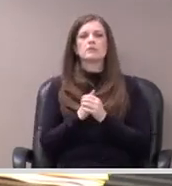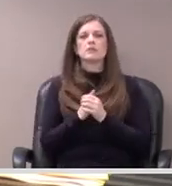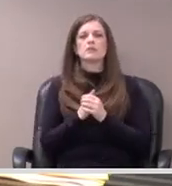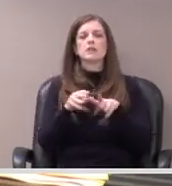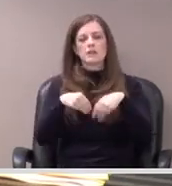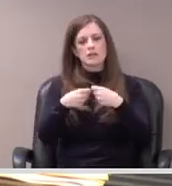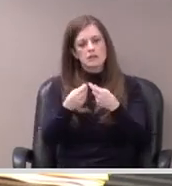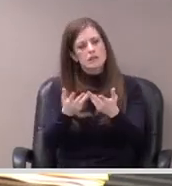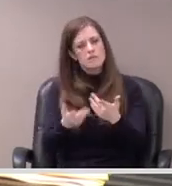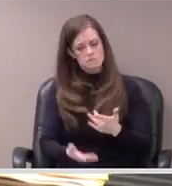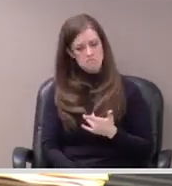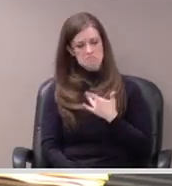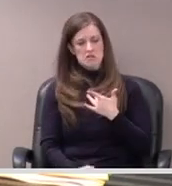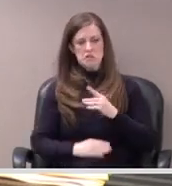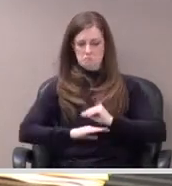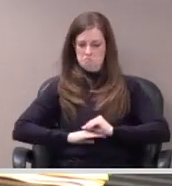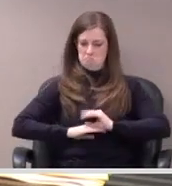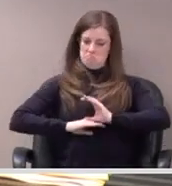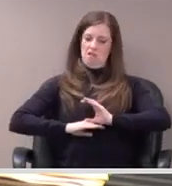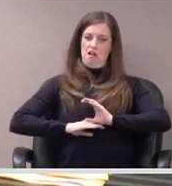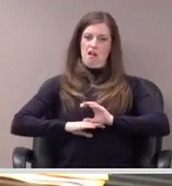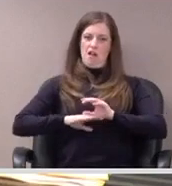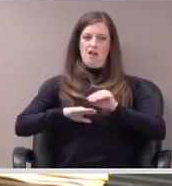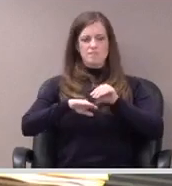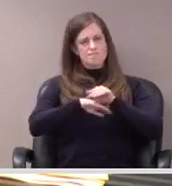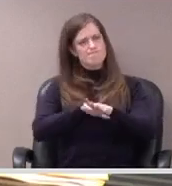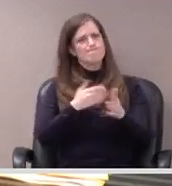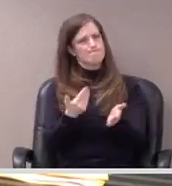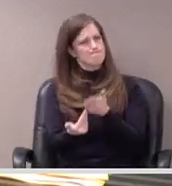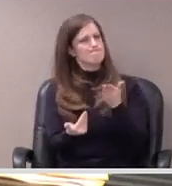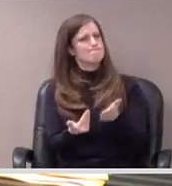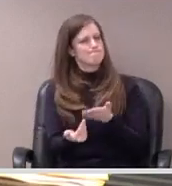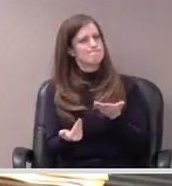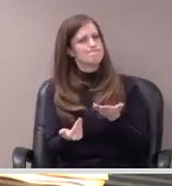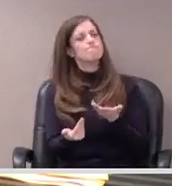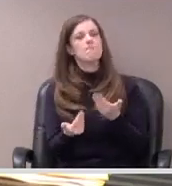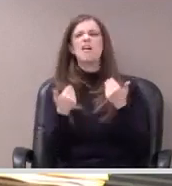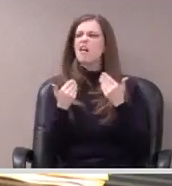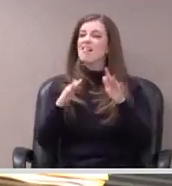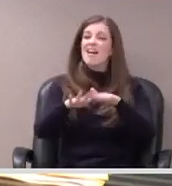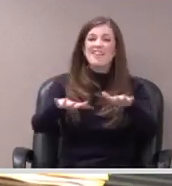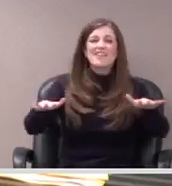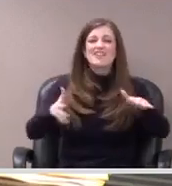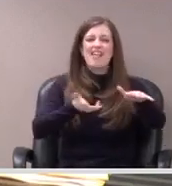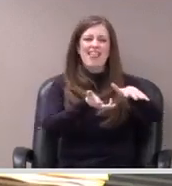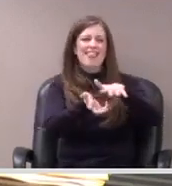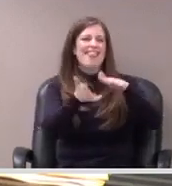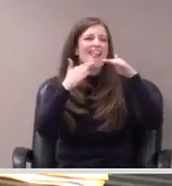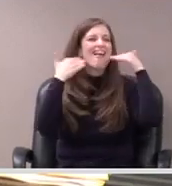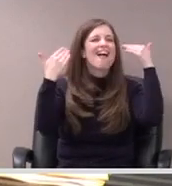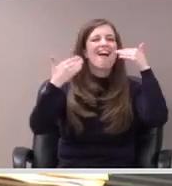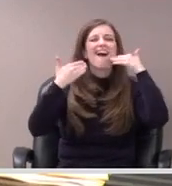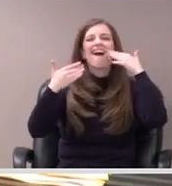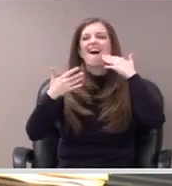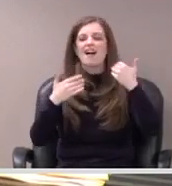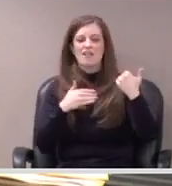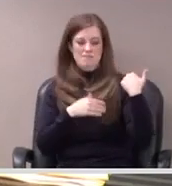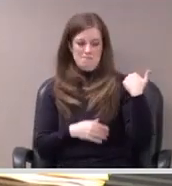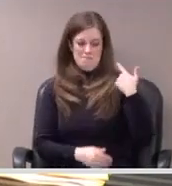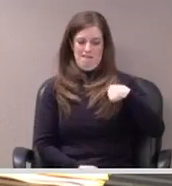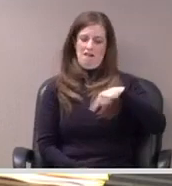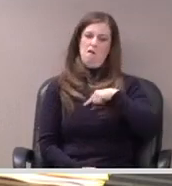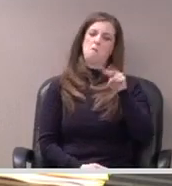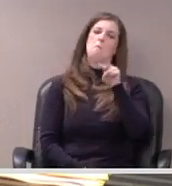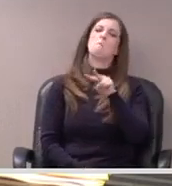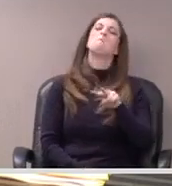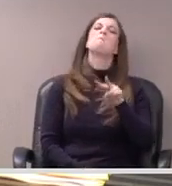Give them a sense of pride to make it easier. Let the children's laughter remind us